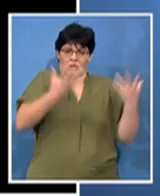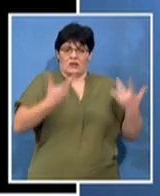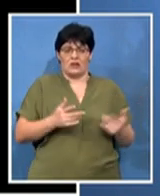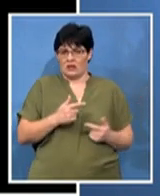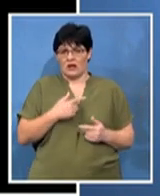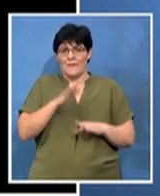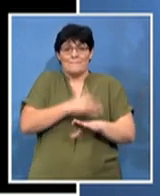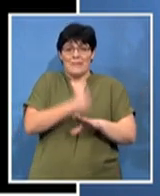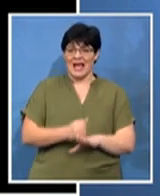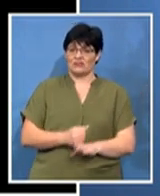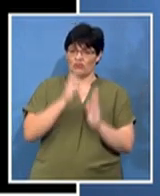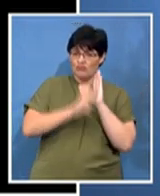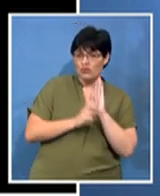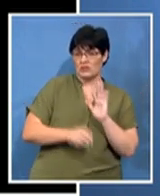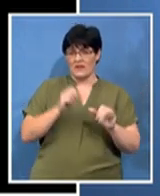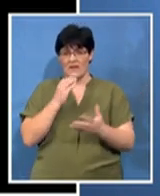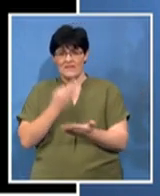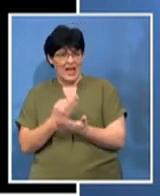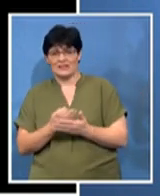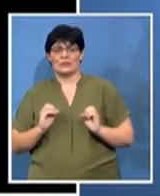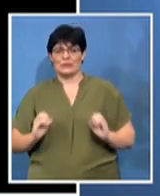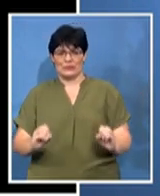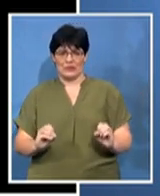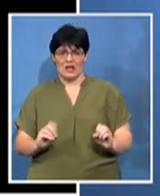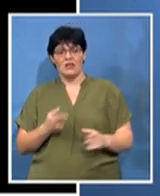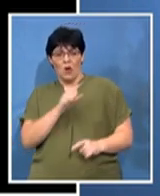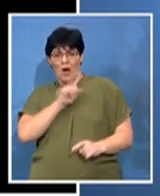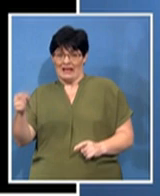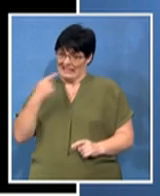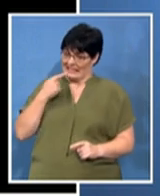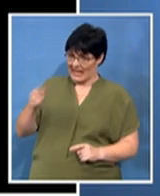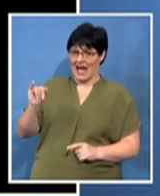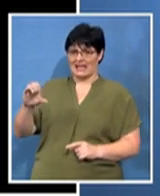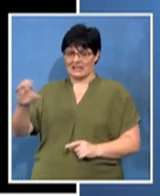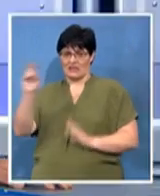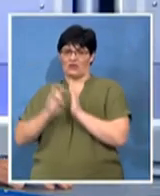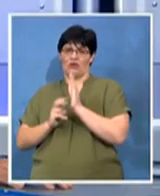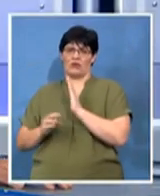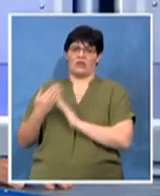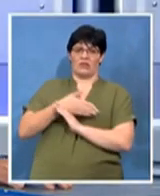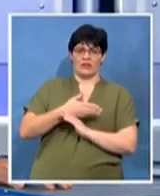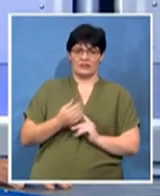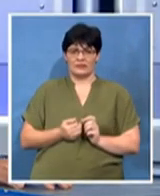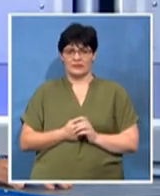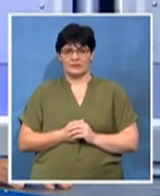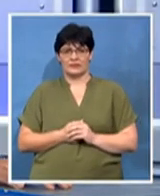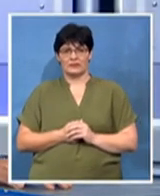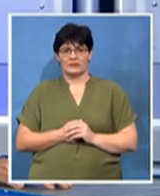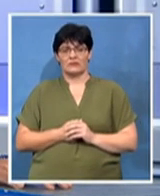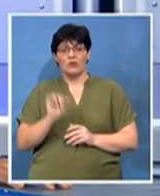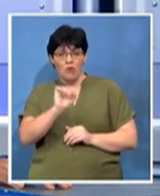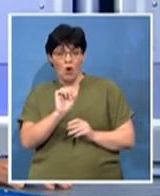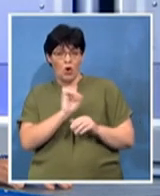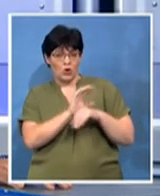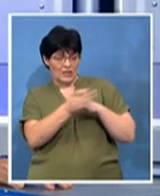have contravened one of the IEC's regulations in this case. So you are consulting with your lawyers. What's the next step? We